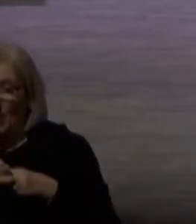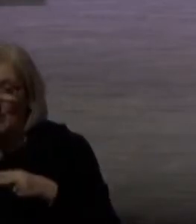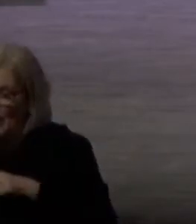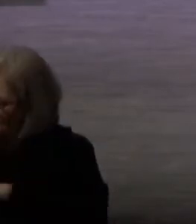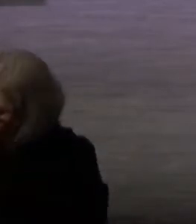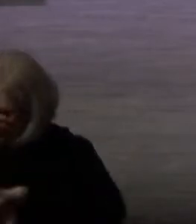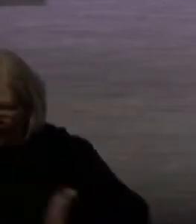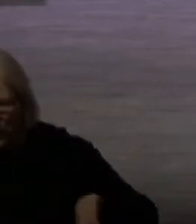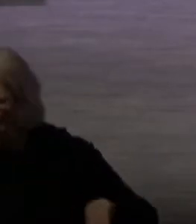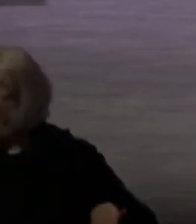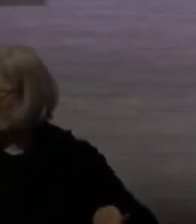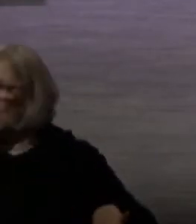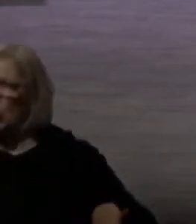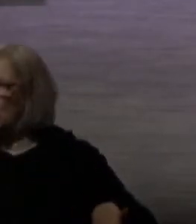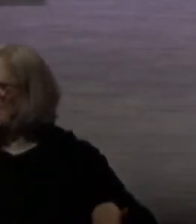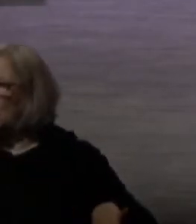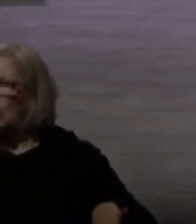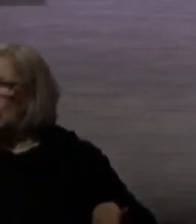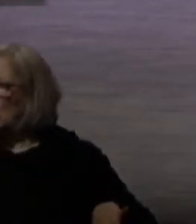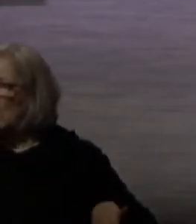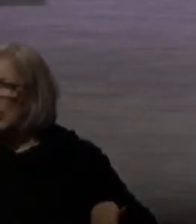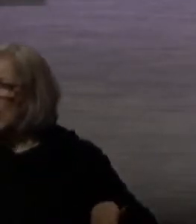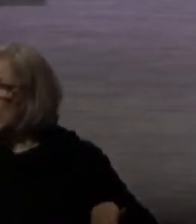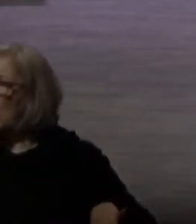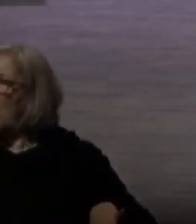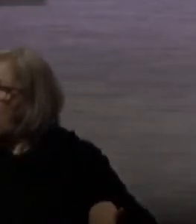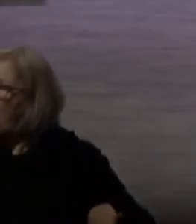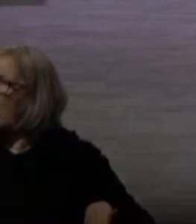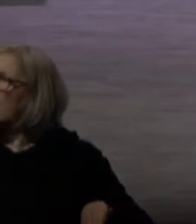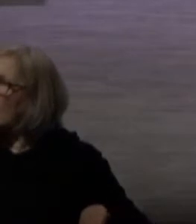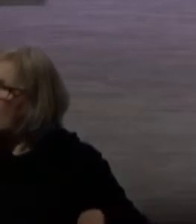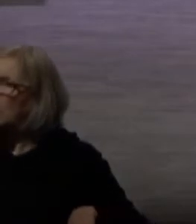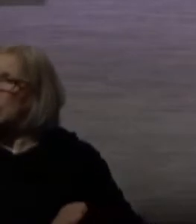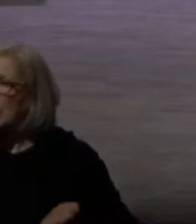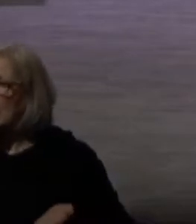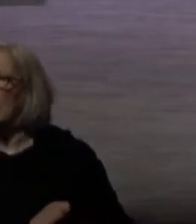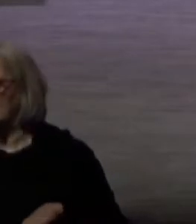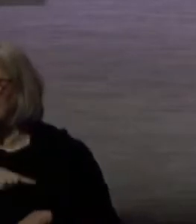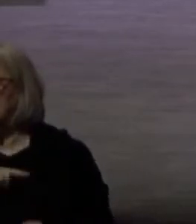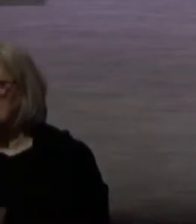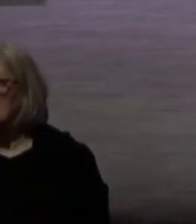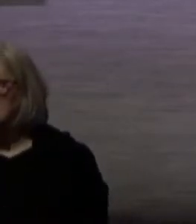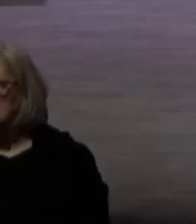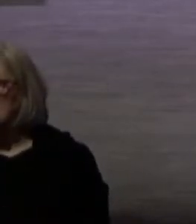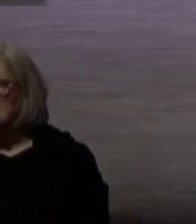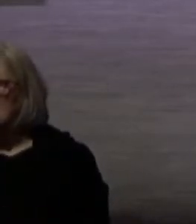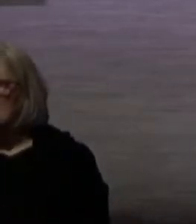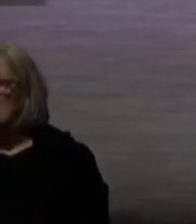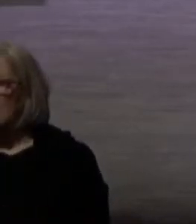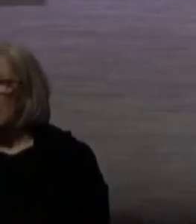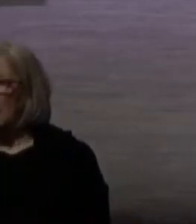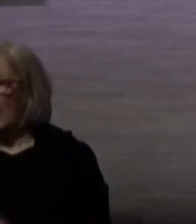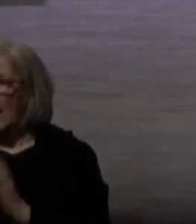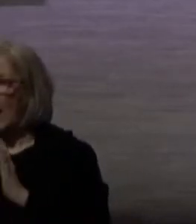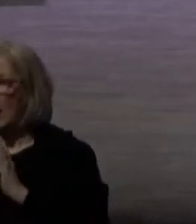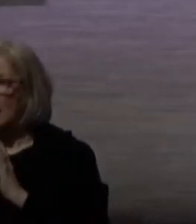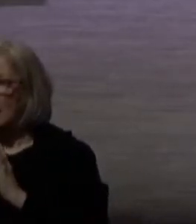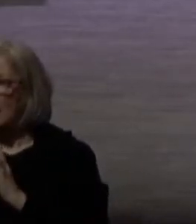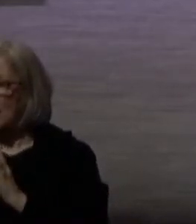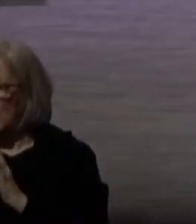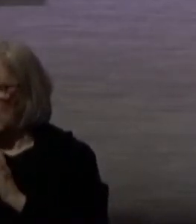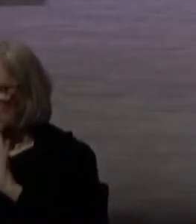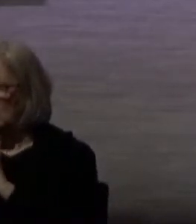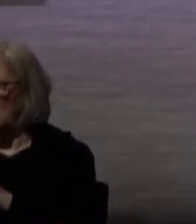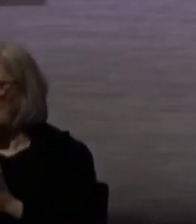aside just to get God to hear us. And that's what he presents for us. But he's not the